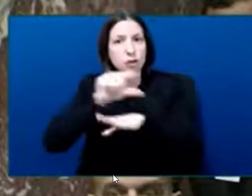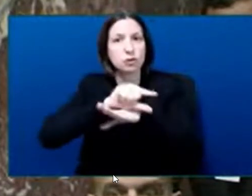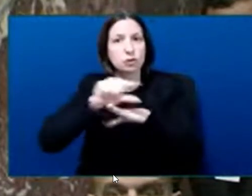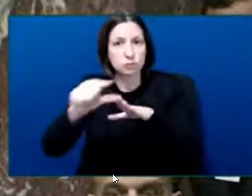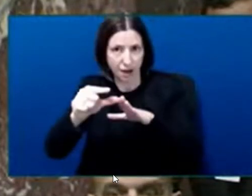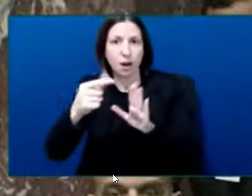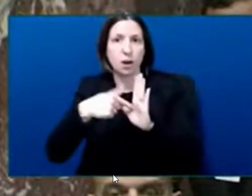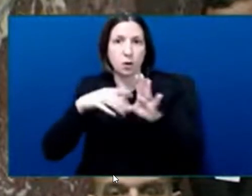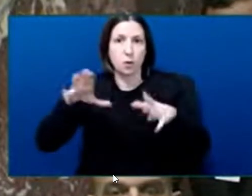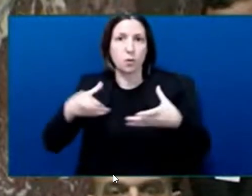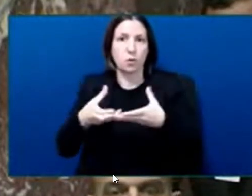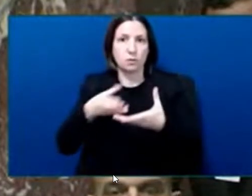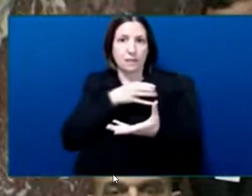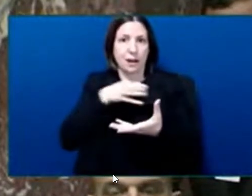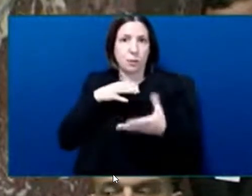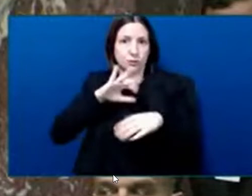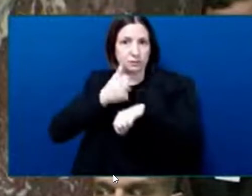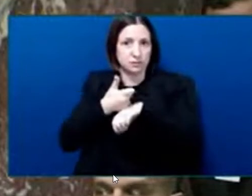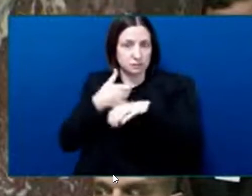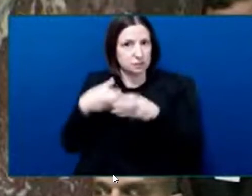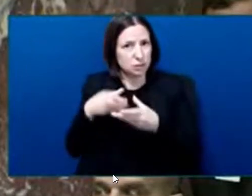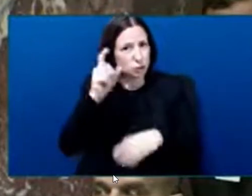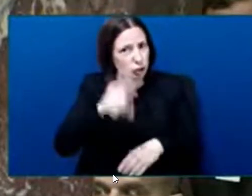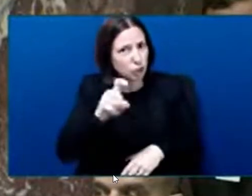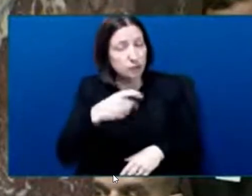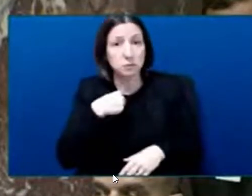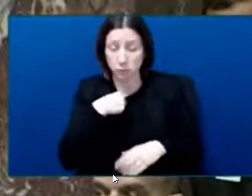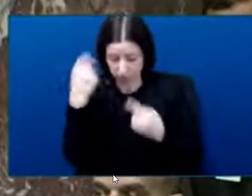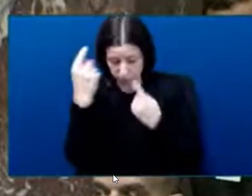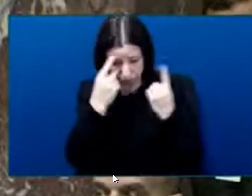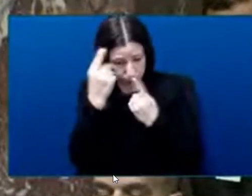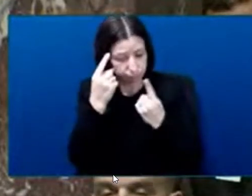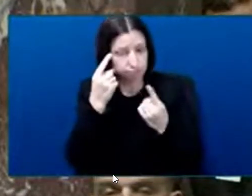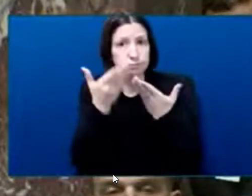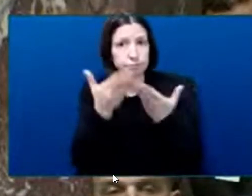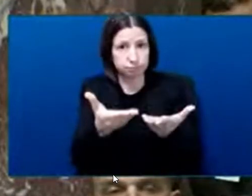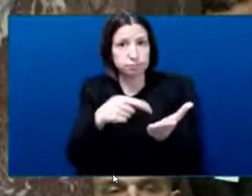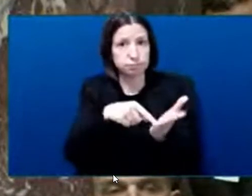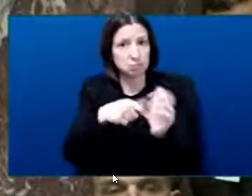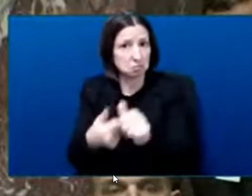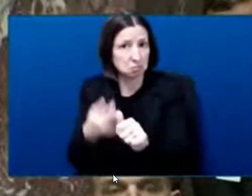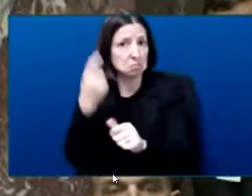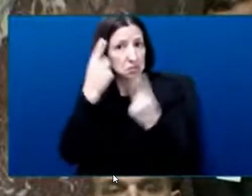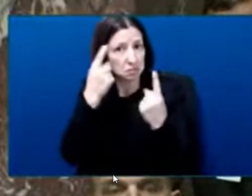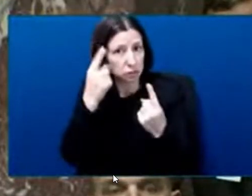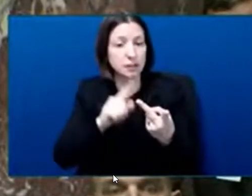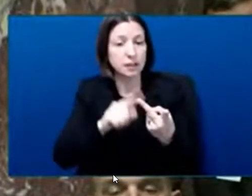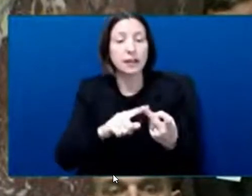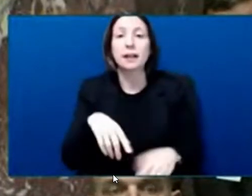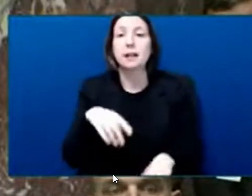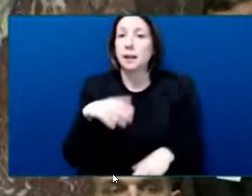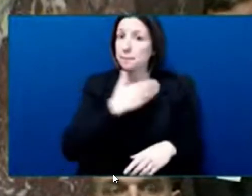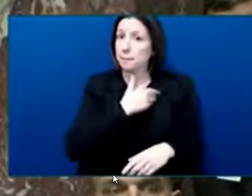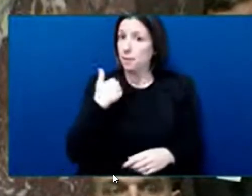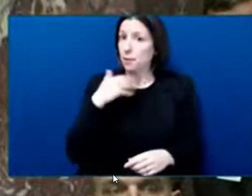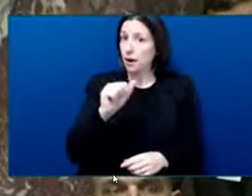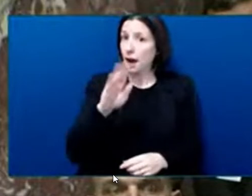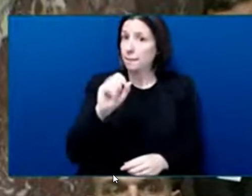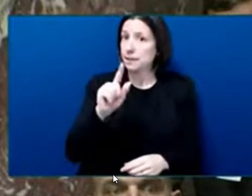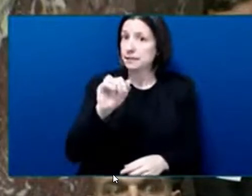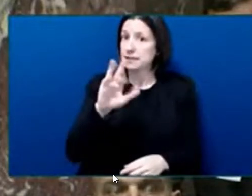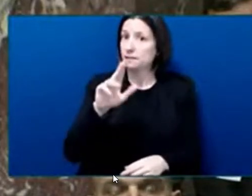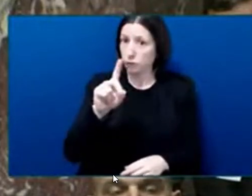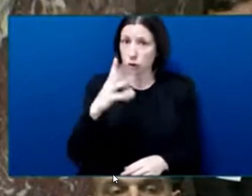consideration. The member for Abbotsford West has, I think, made a constructive suggestion concerning the directive. We have,